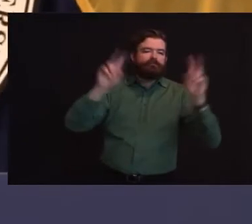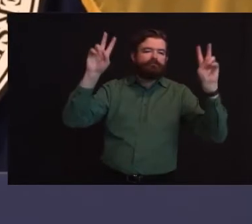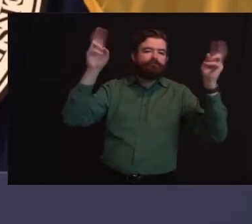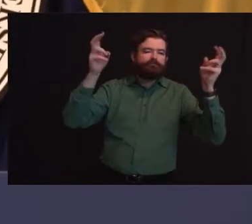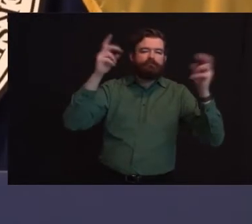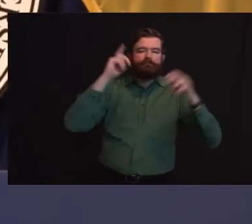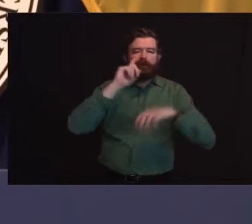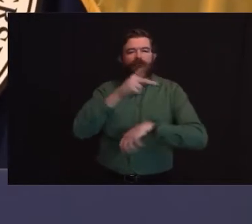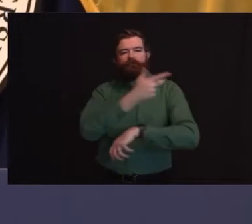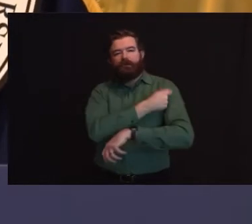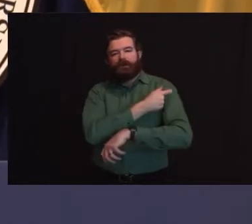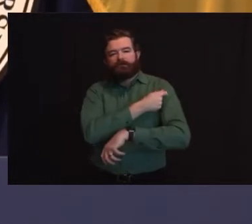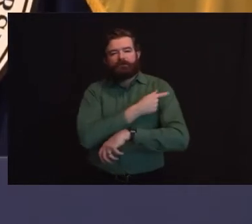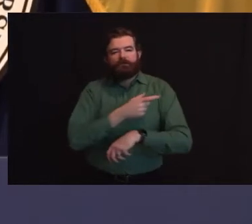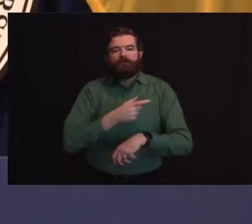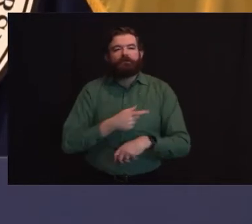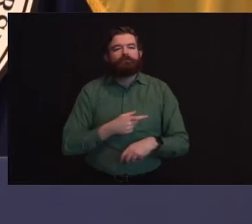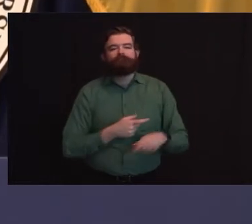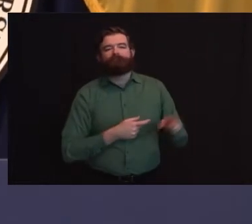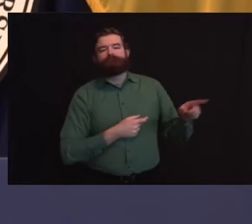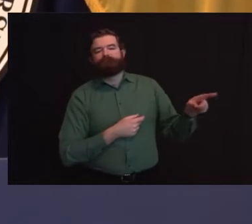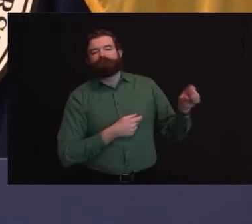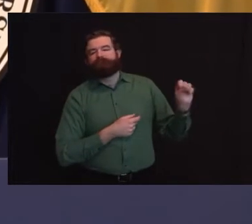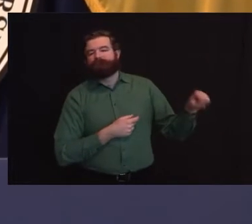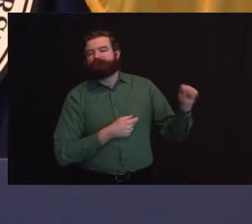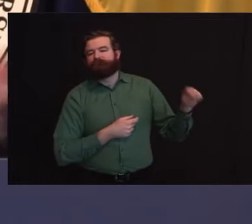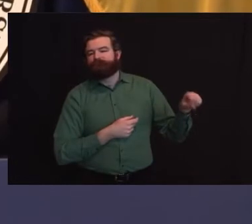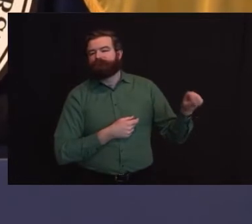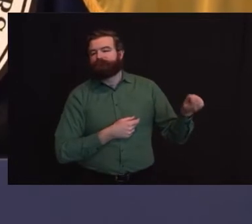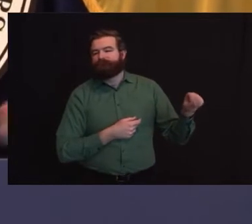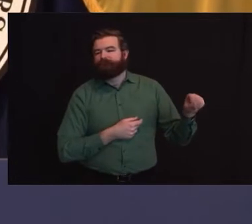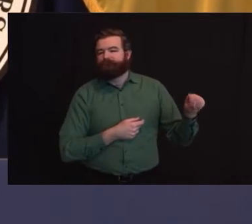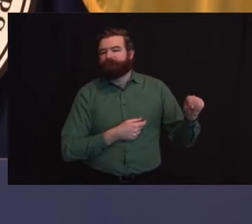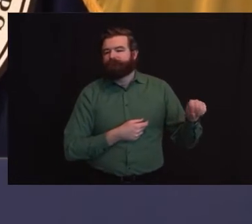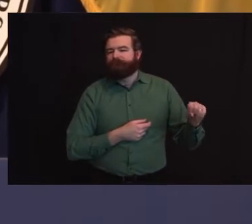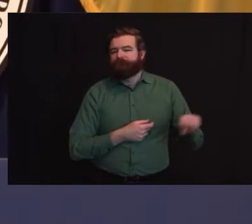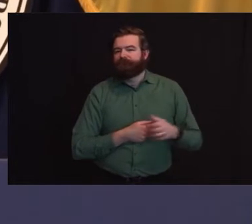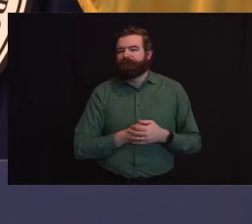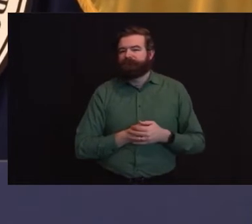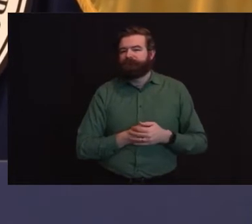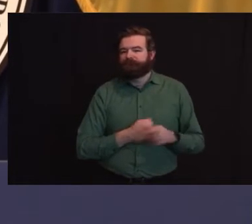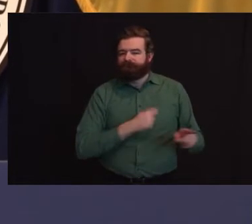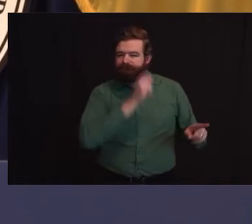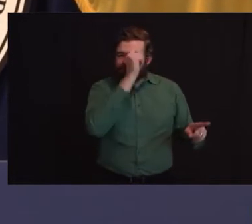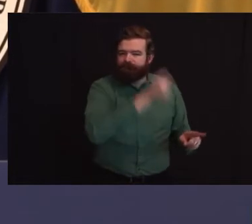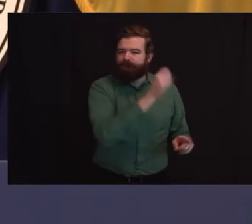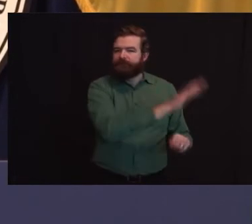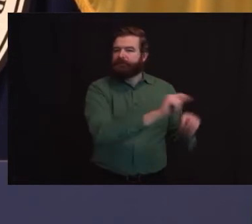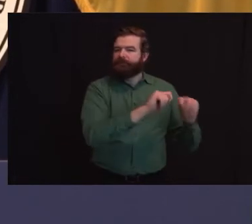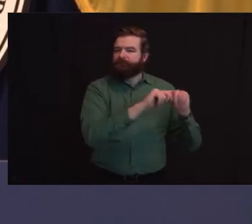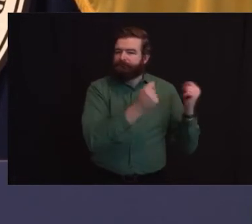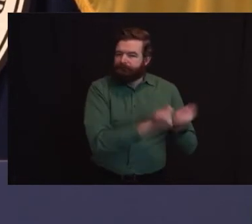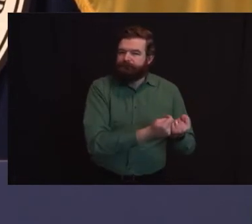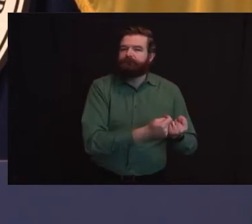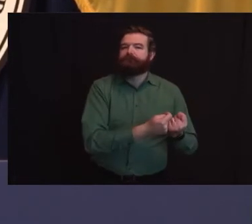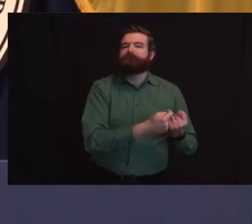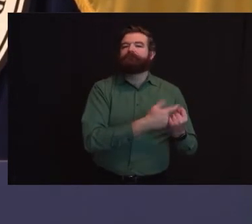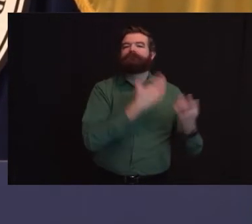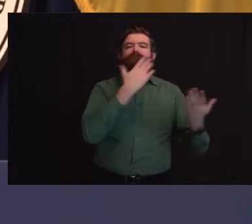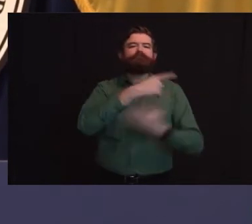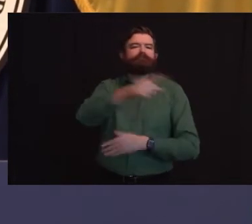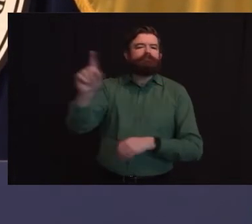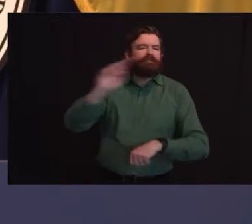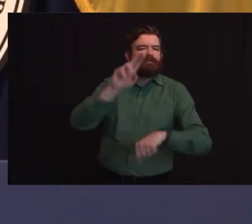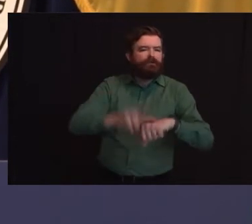surreal moment, I have to say. But boy, you talk about making, and hats off to you and your team and the National Guard and Bergen County and